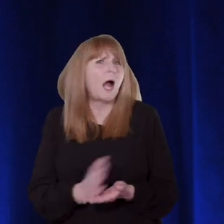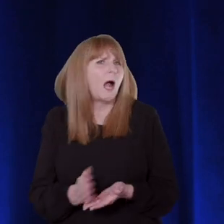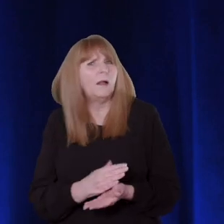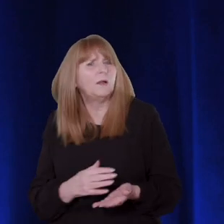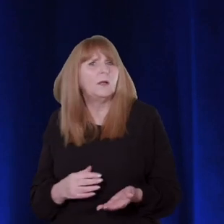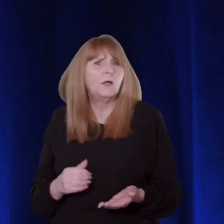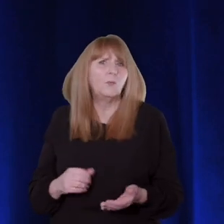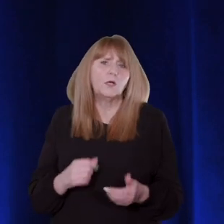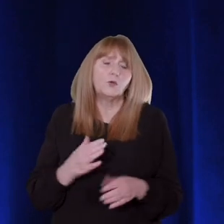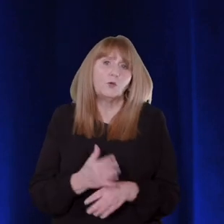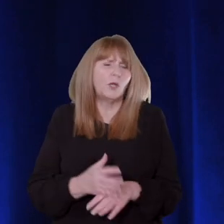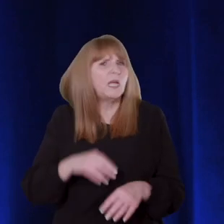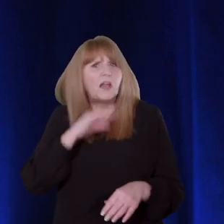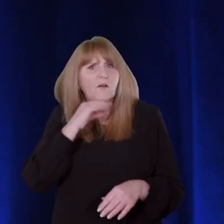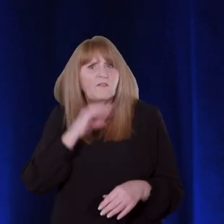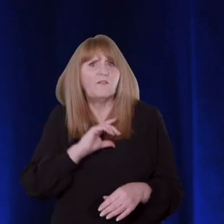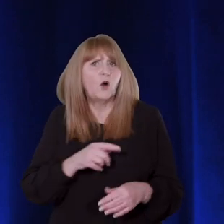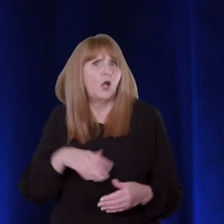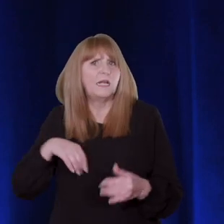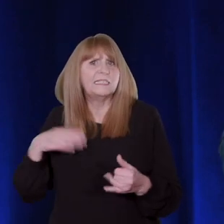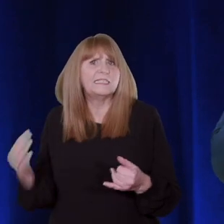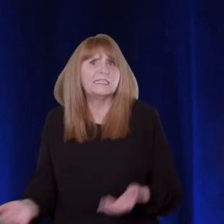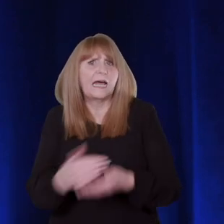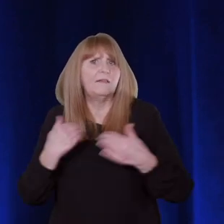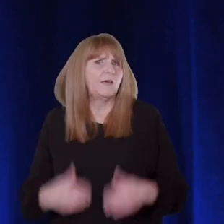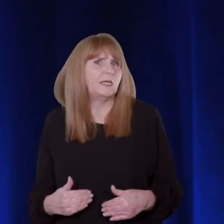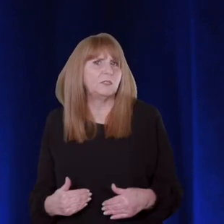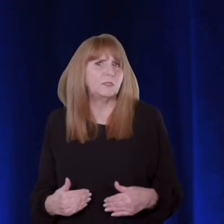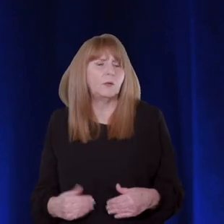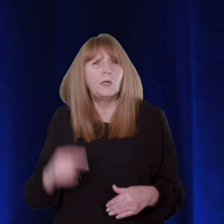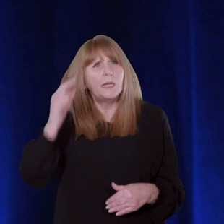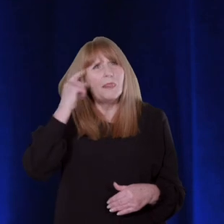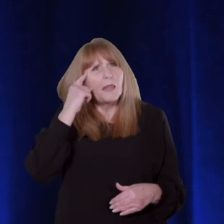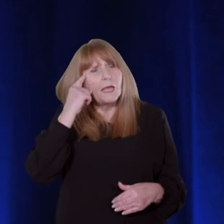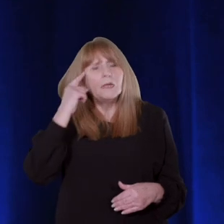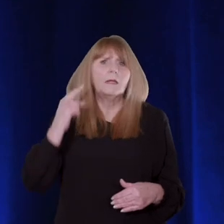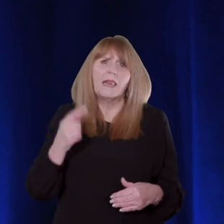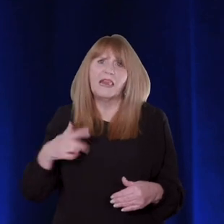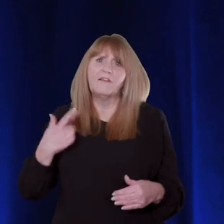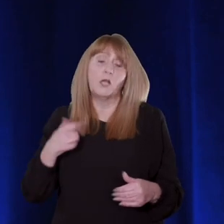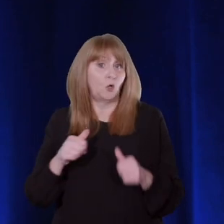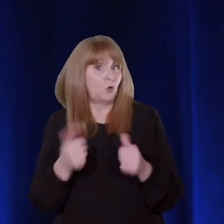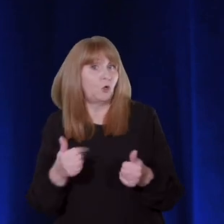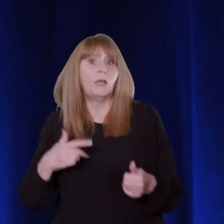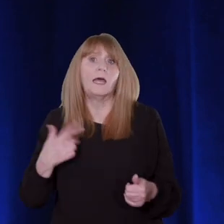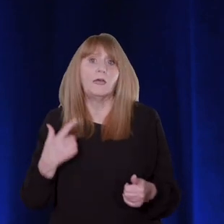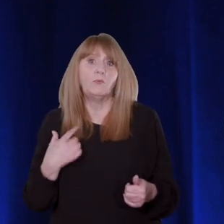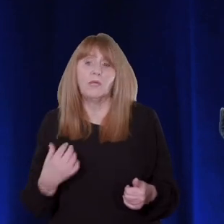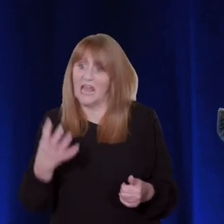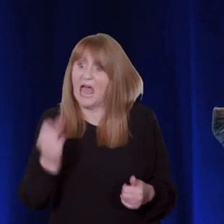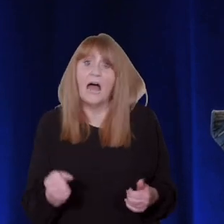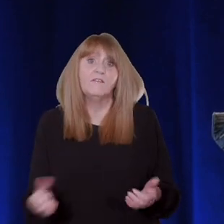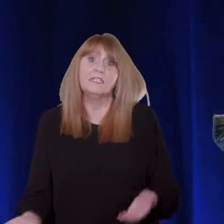earn salvation. We can fall into the trap, folks, of thinking by living a good life, we will find salvation. We'll